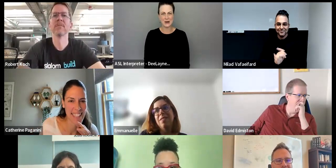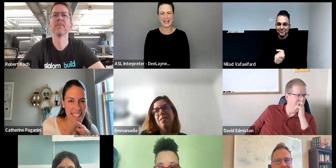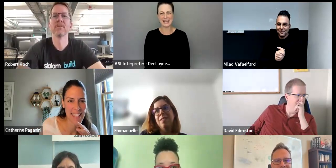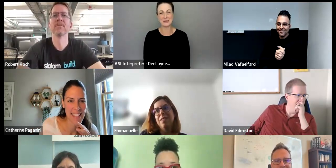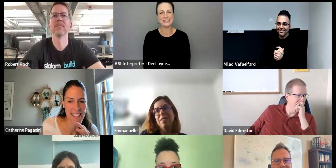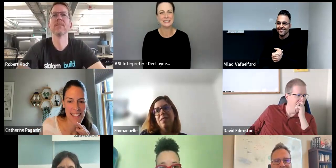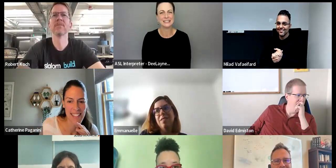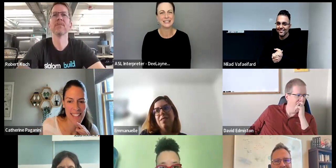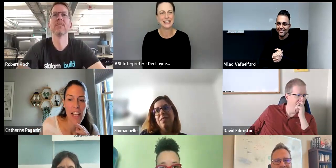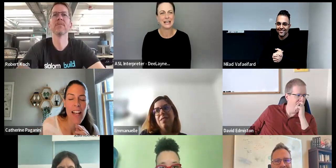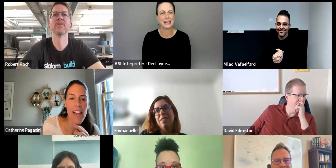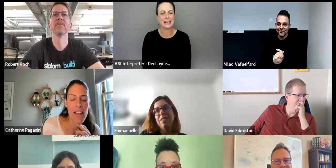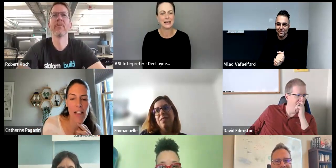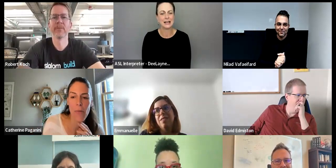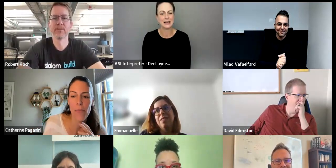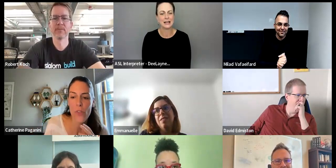Okay, Catherine.